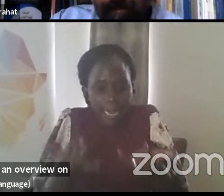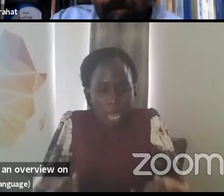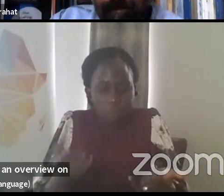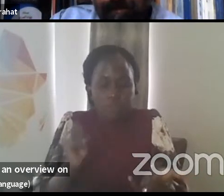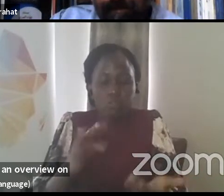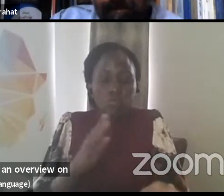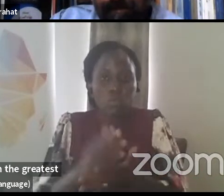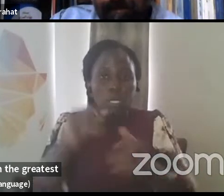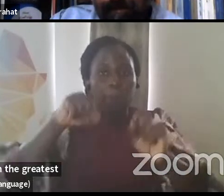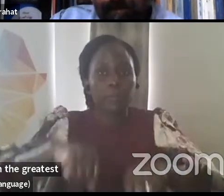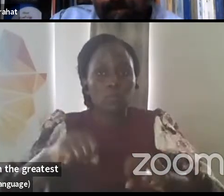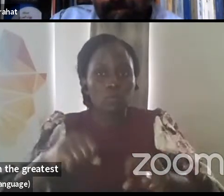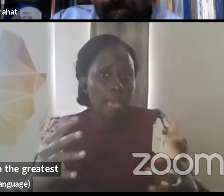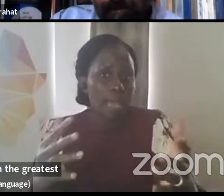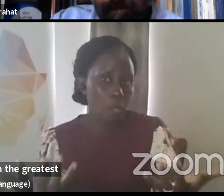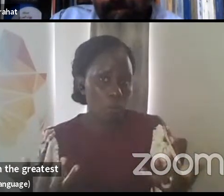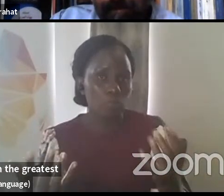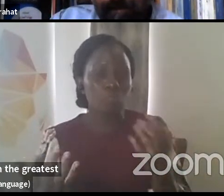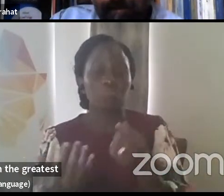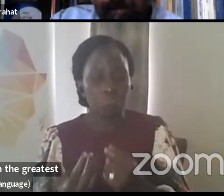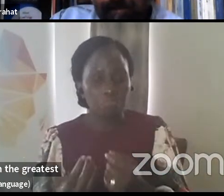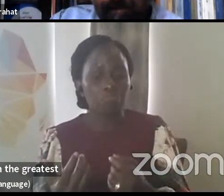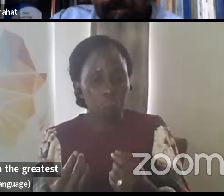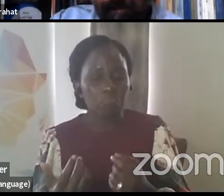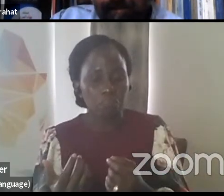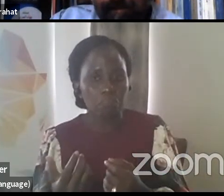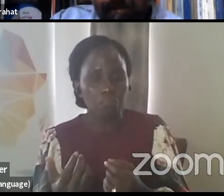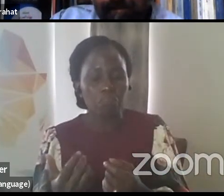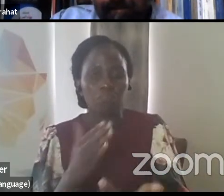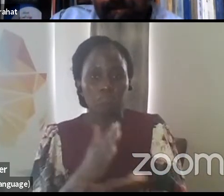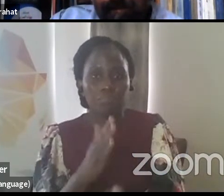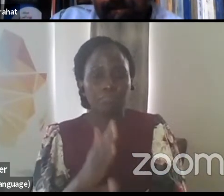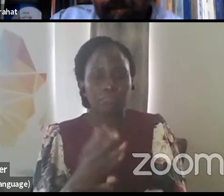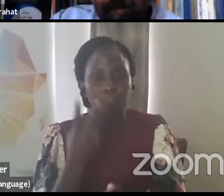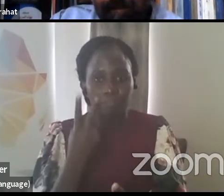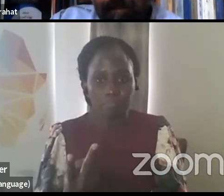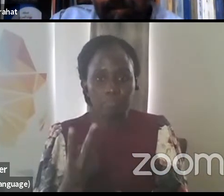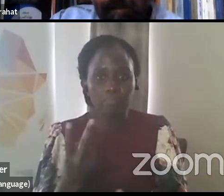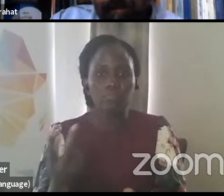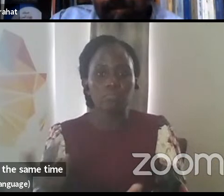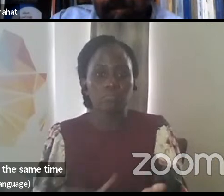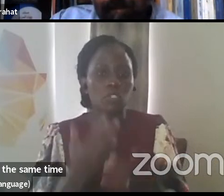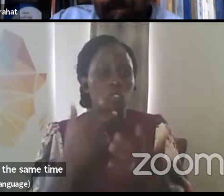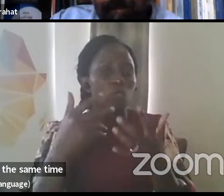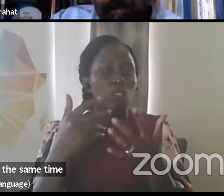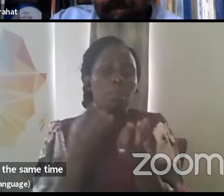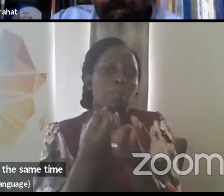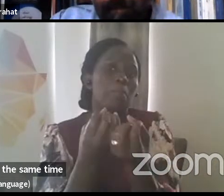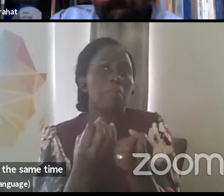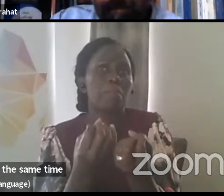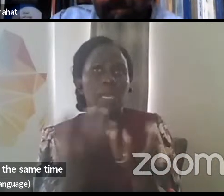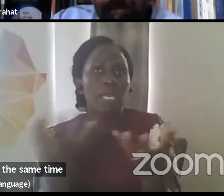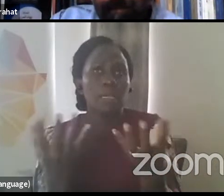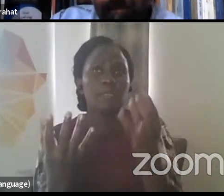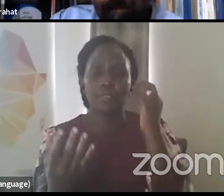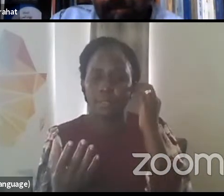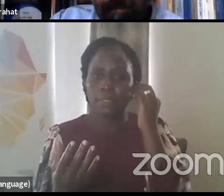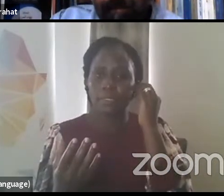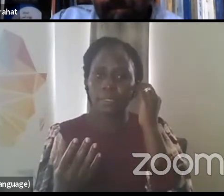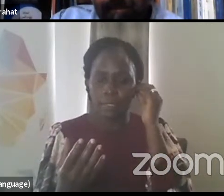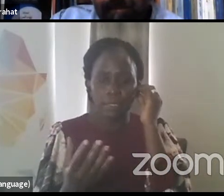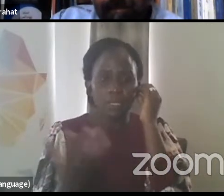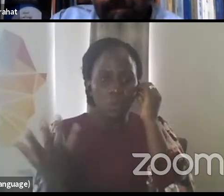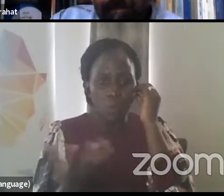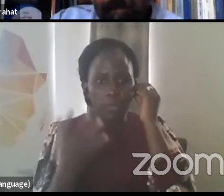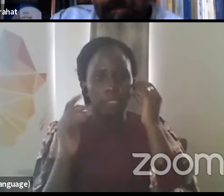to go to a better road, but at the same time there's so many. It's so fragile that they